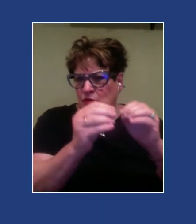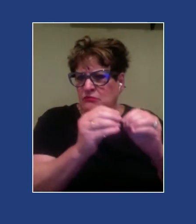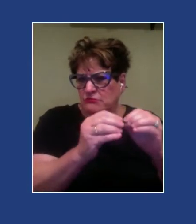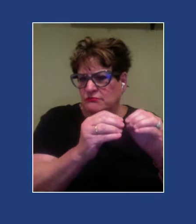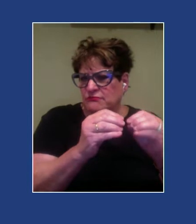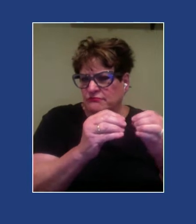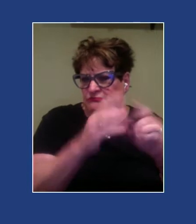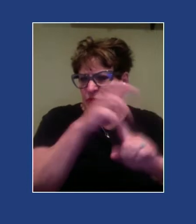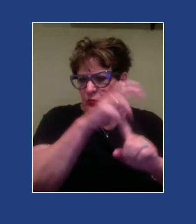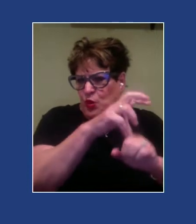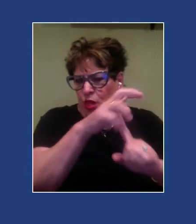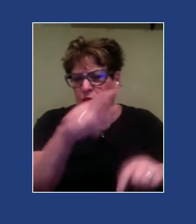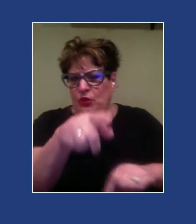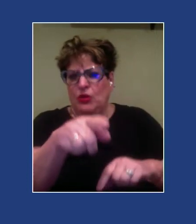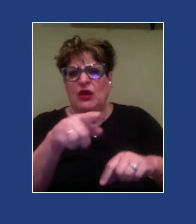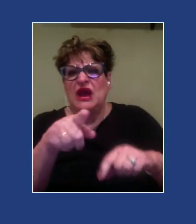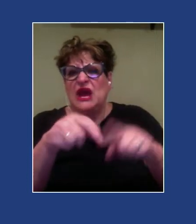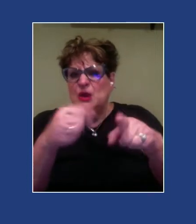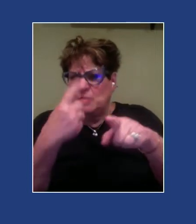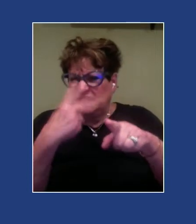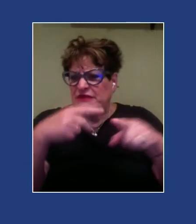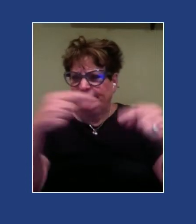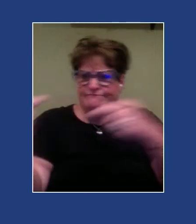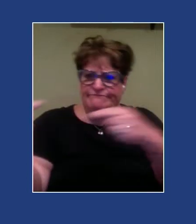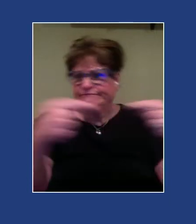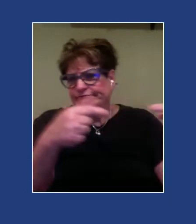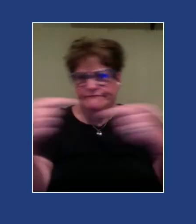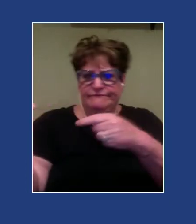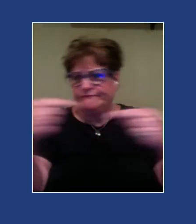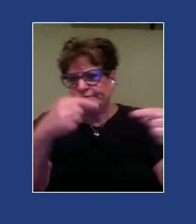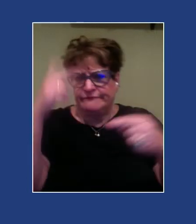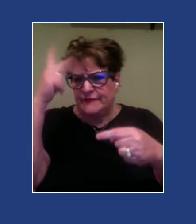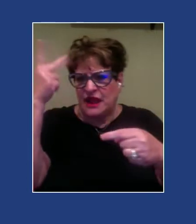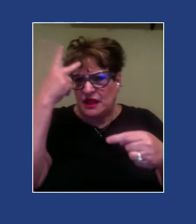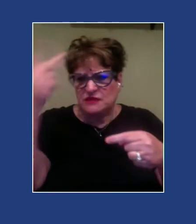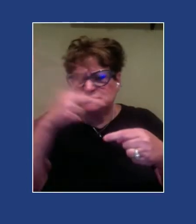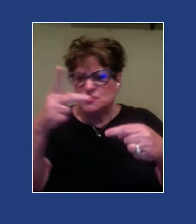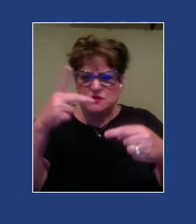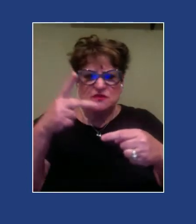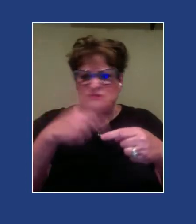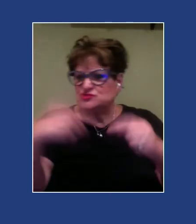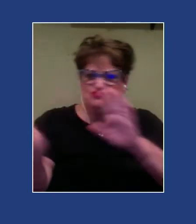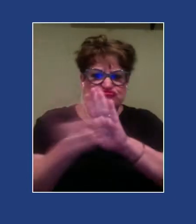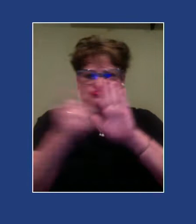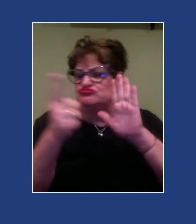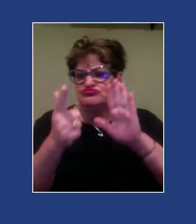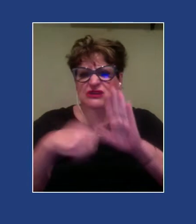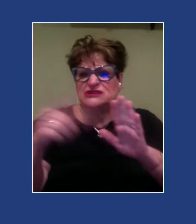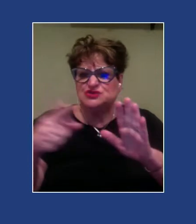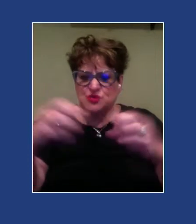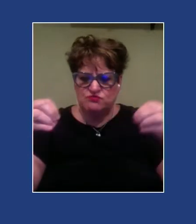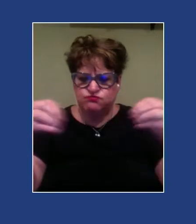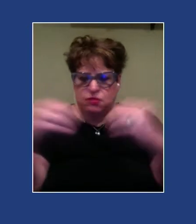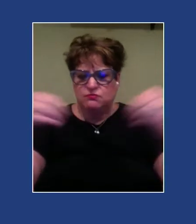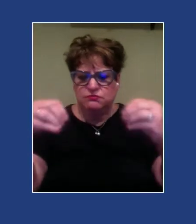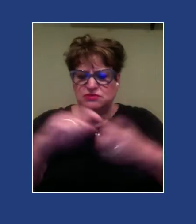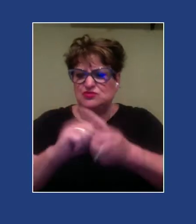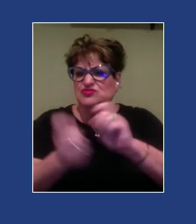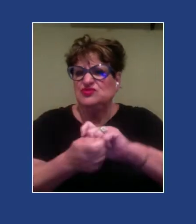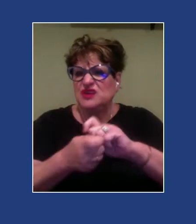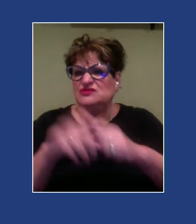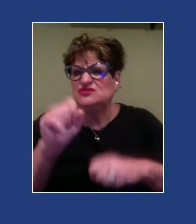sort of advocacy and legal battle happening state by state to pass bans on conversion efforts for gender identity and sexual